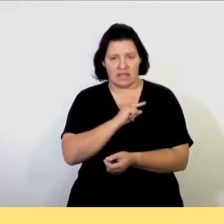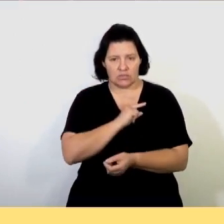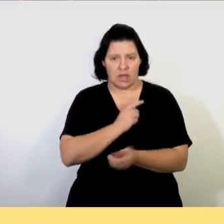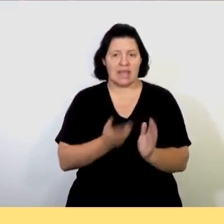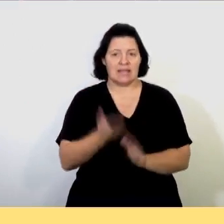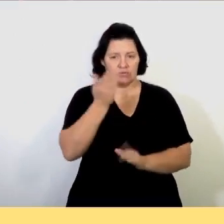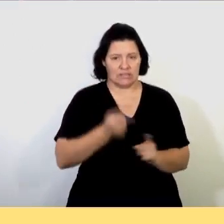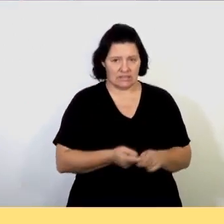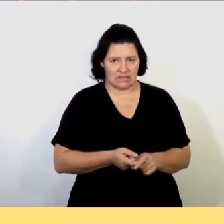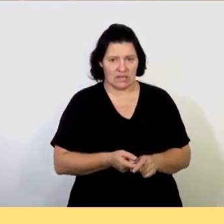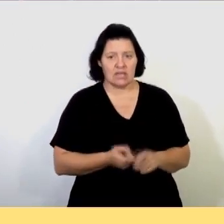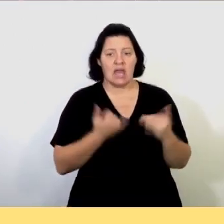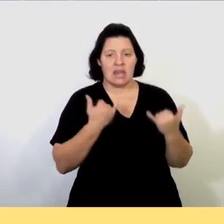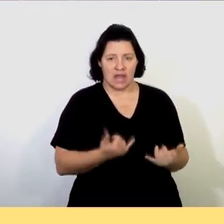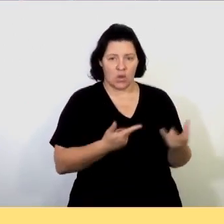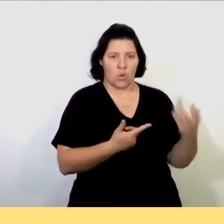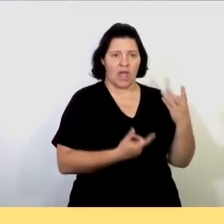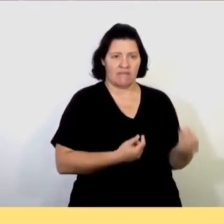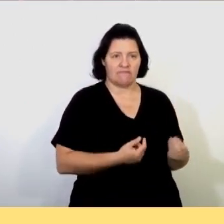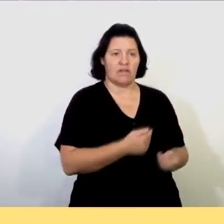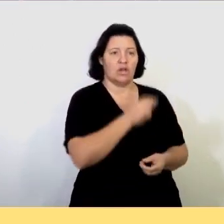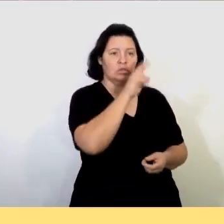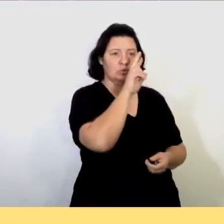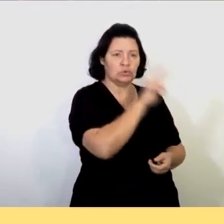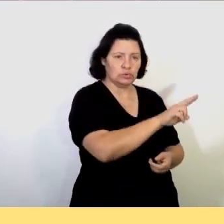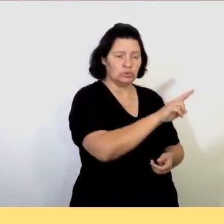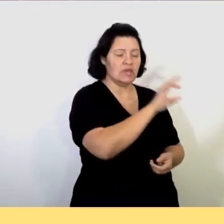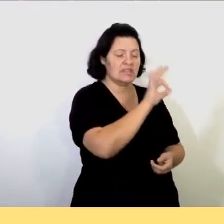therefore it is increasing. So you're going to have your